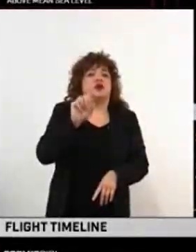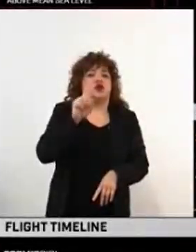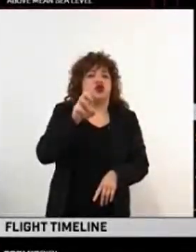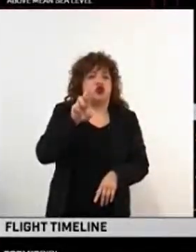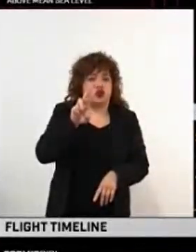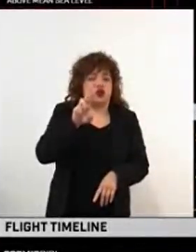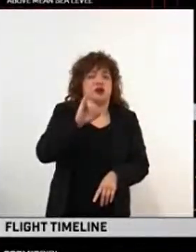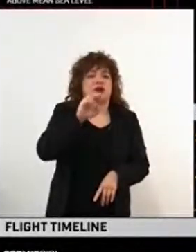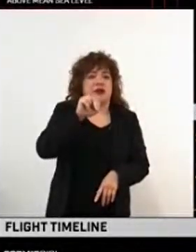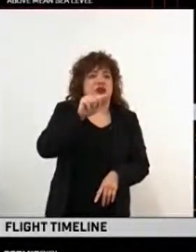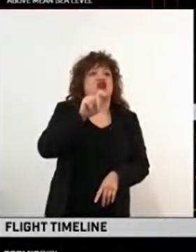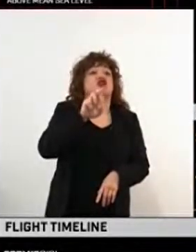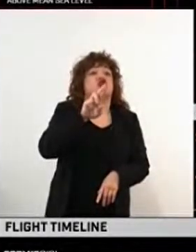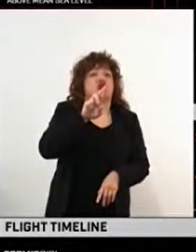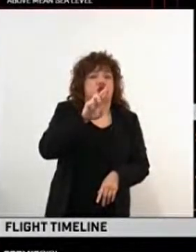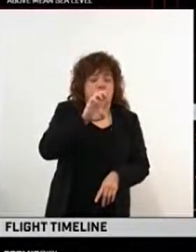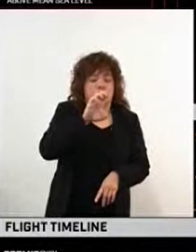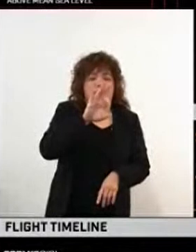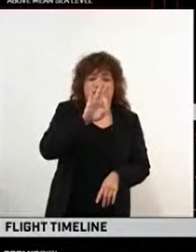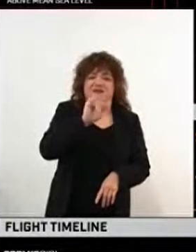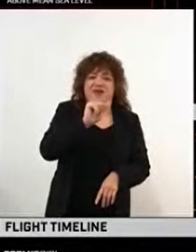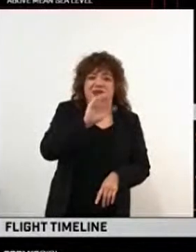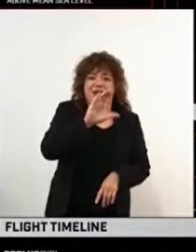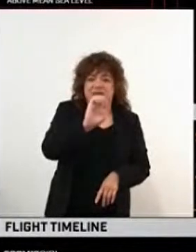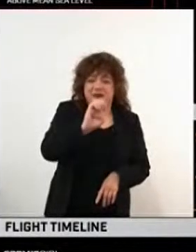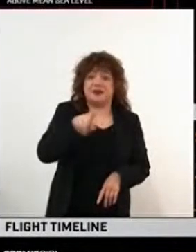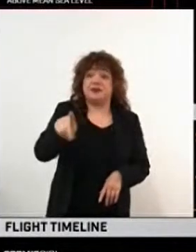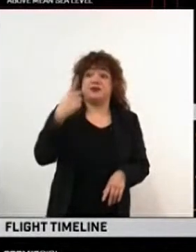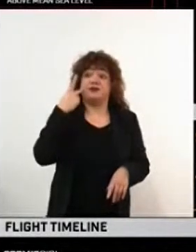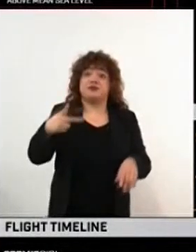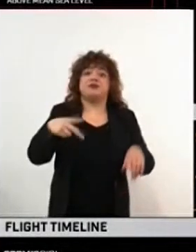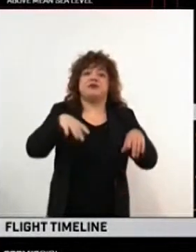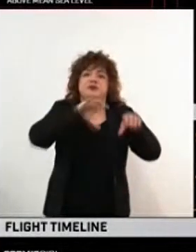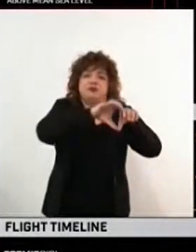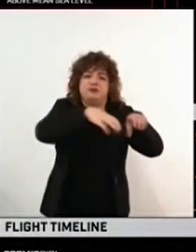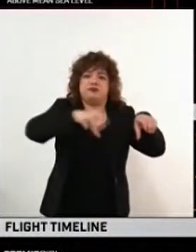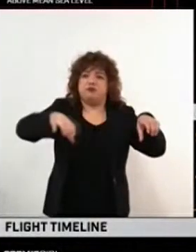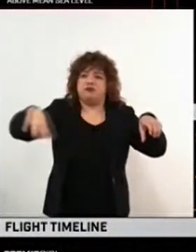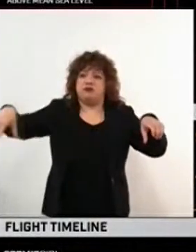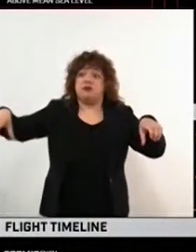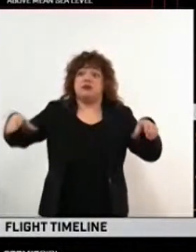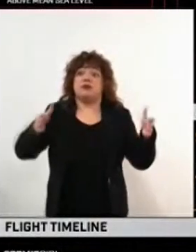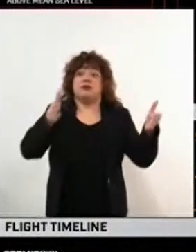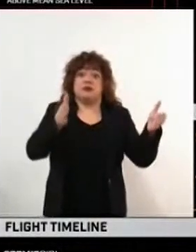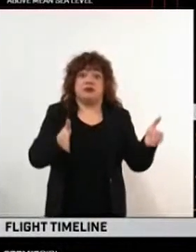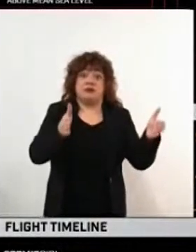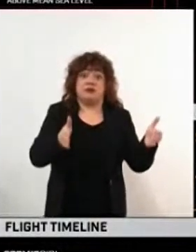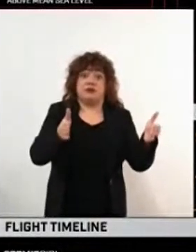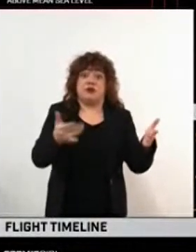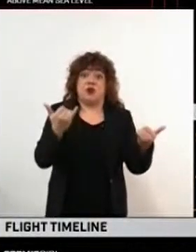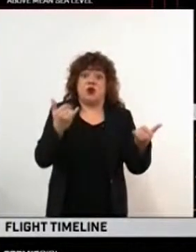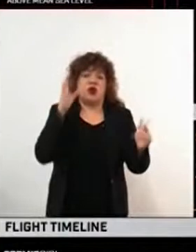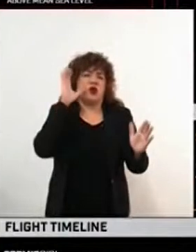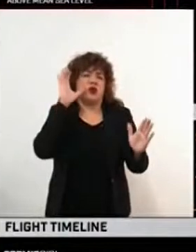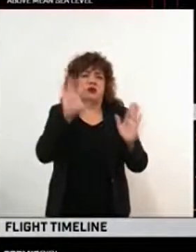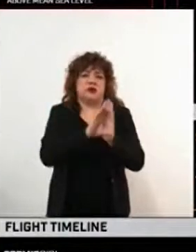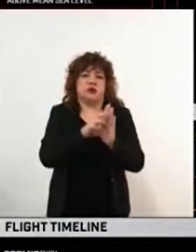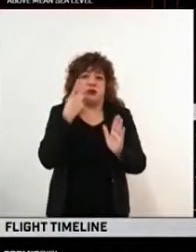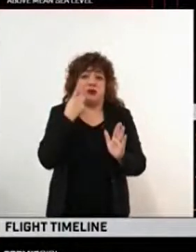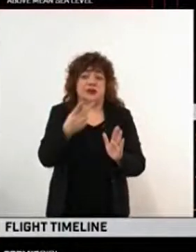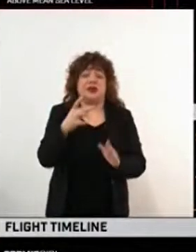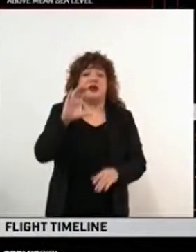These GUIs will show captive carry, stage 1 ascent, and stage 2 ascent. The current GUI that we have on the screen right now is for